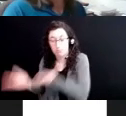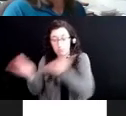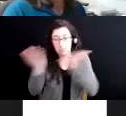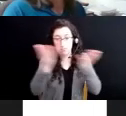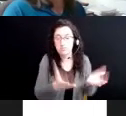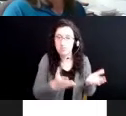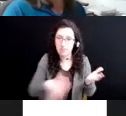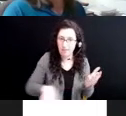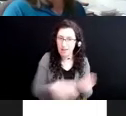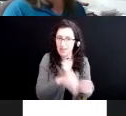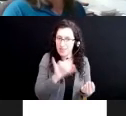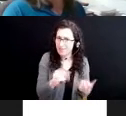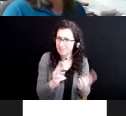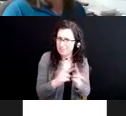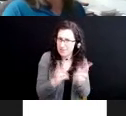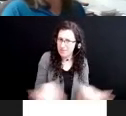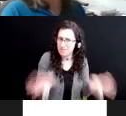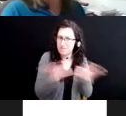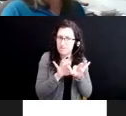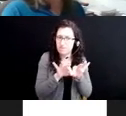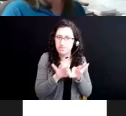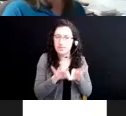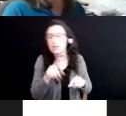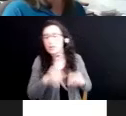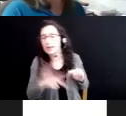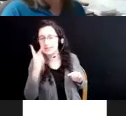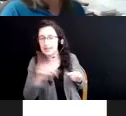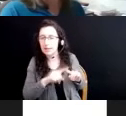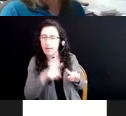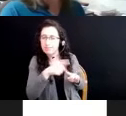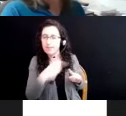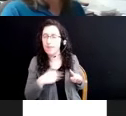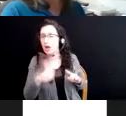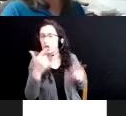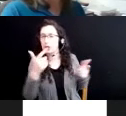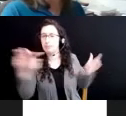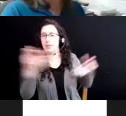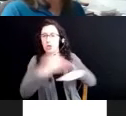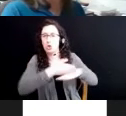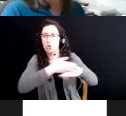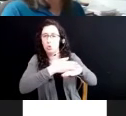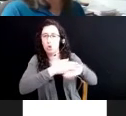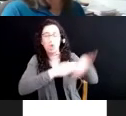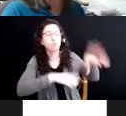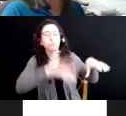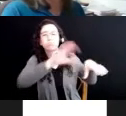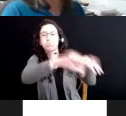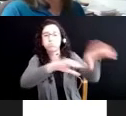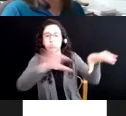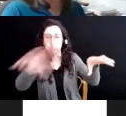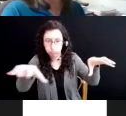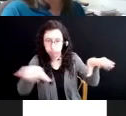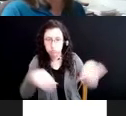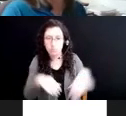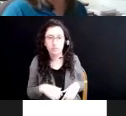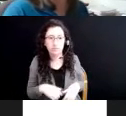And also placed wood up in the upland areas. You can't see it, but there's large wood that was brought in and placed in the uplands. Here's one big rock. There were